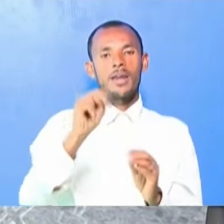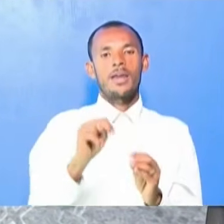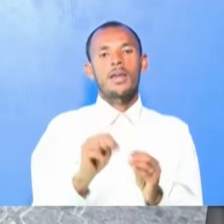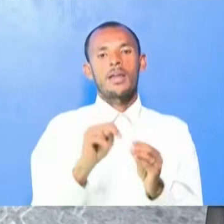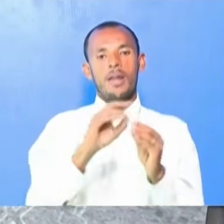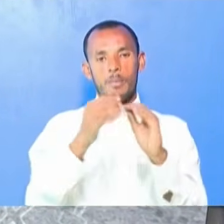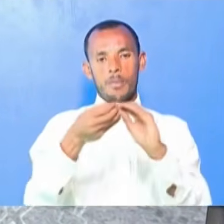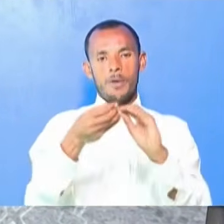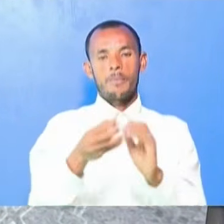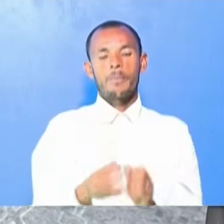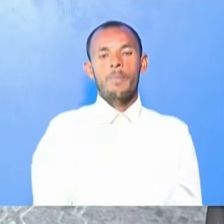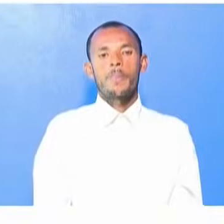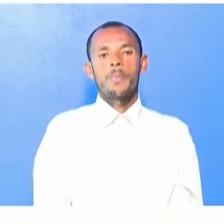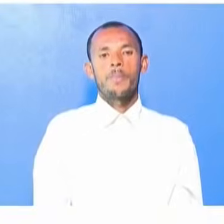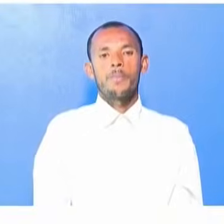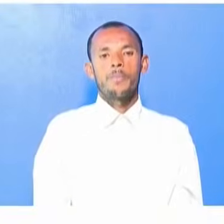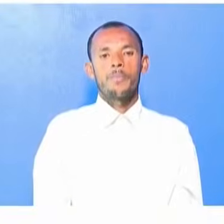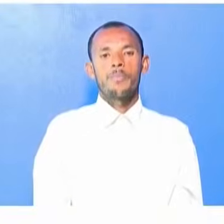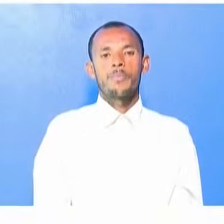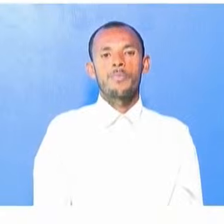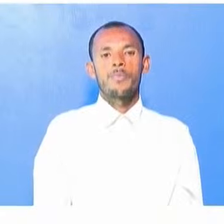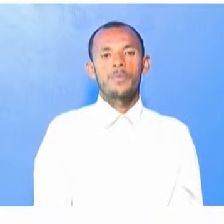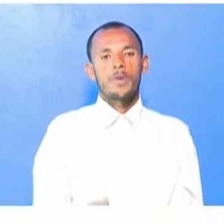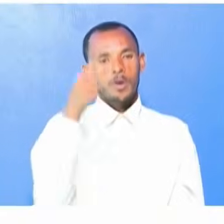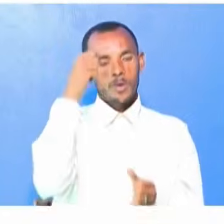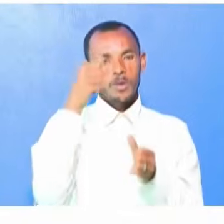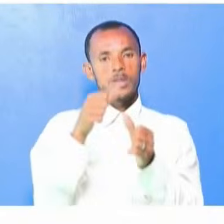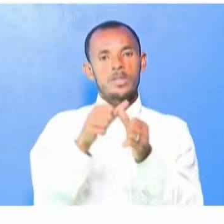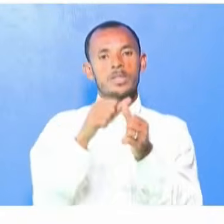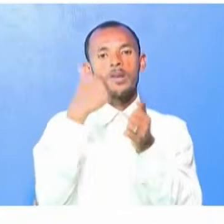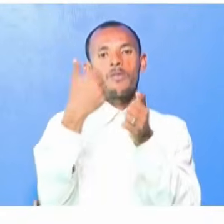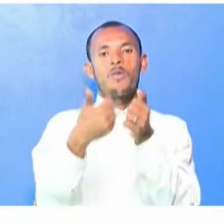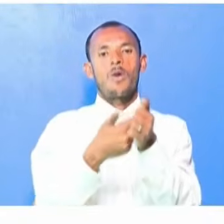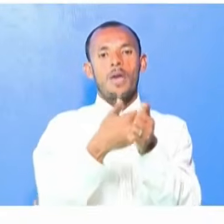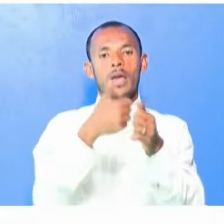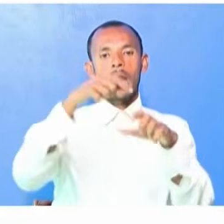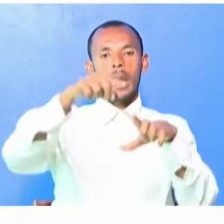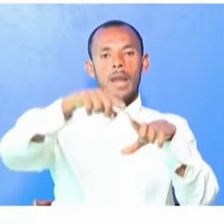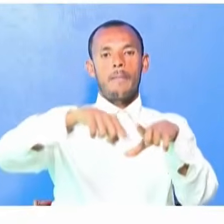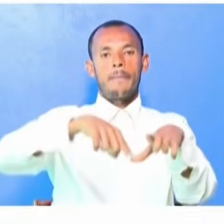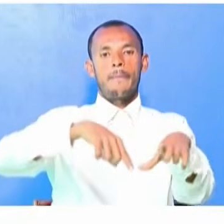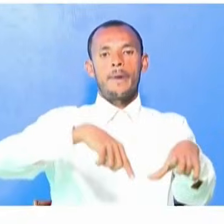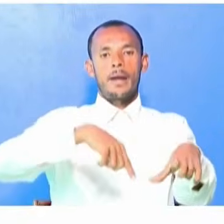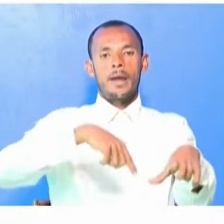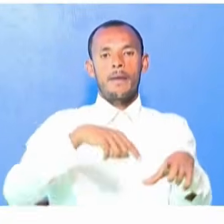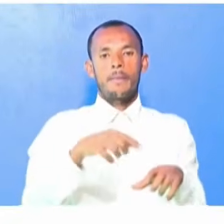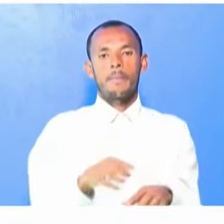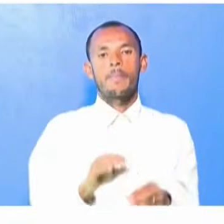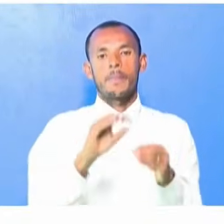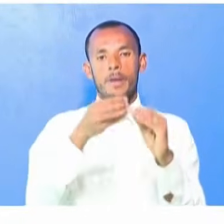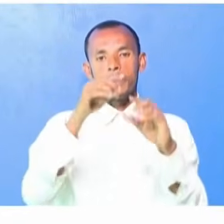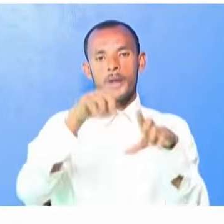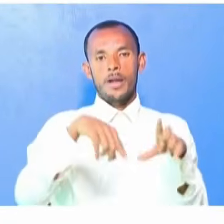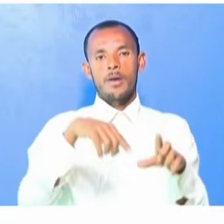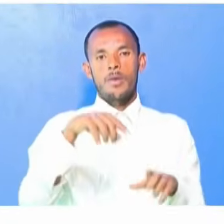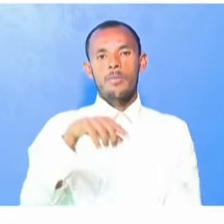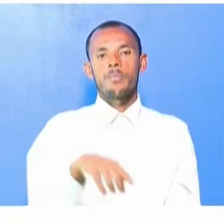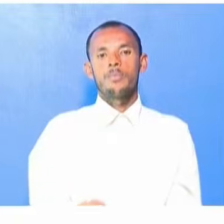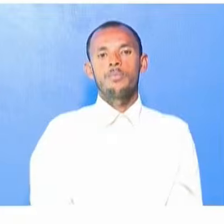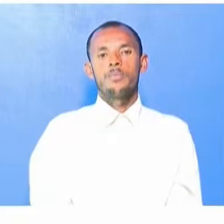here, note the following from the number line, we can see that 1.